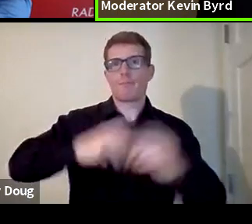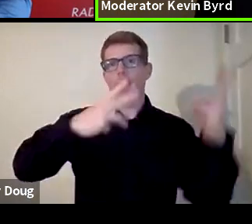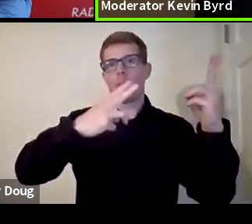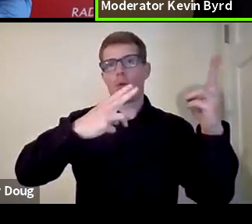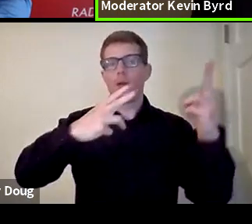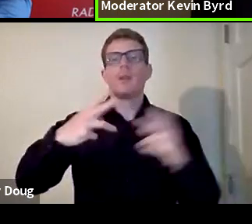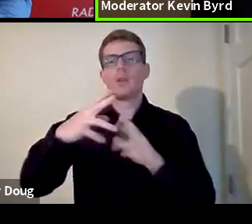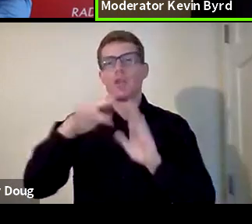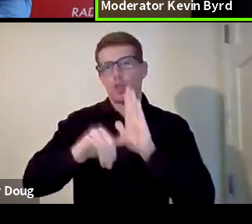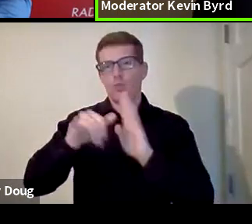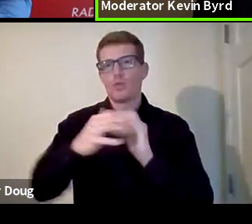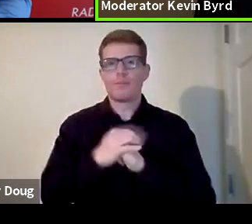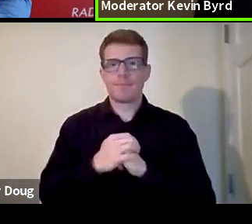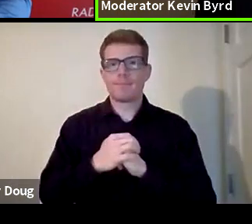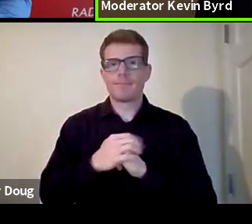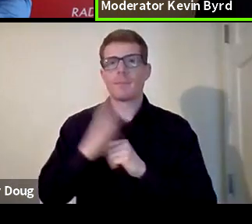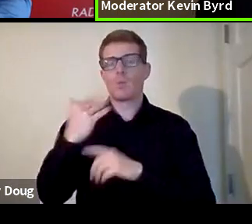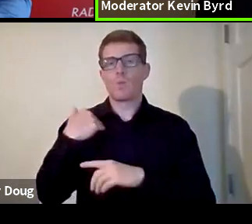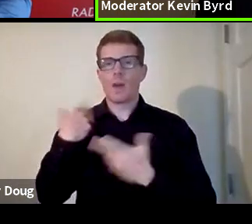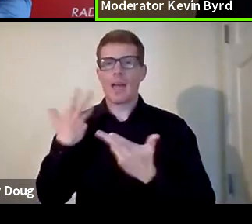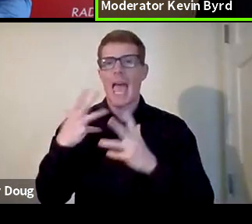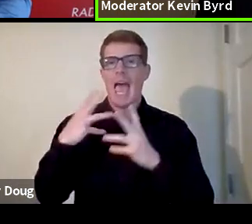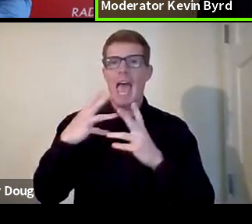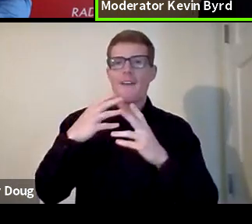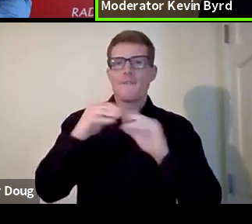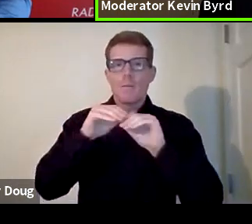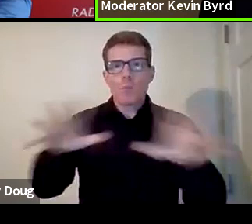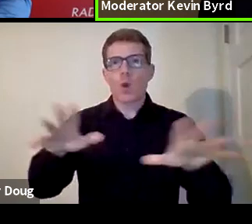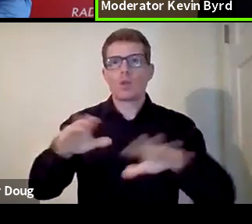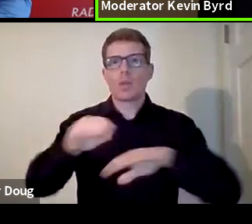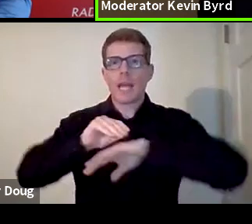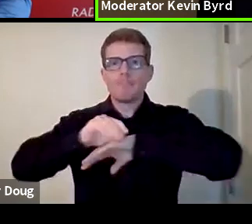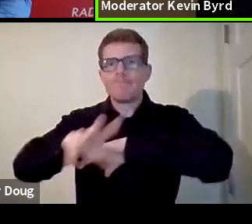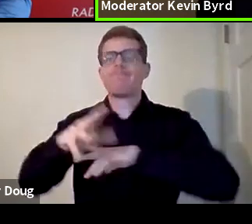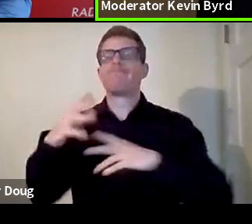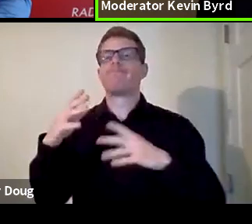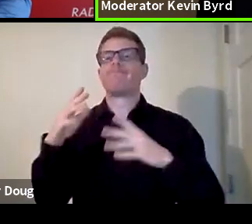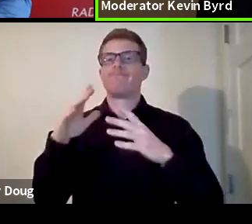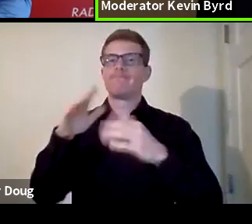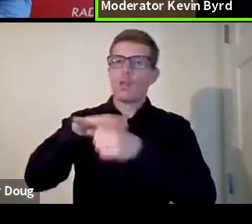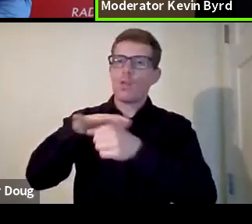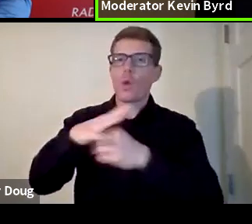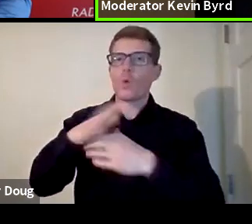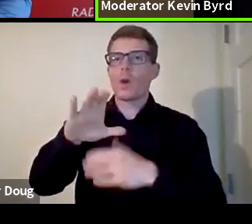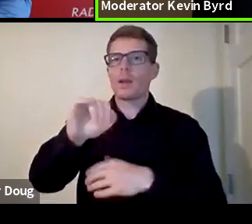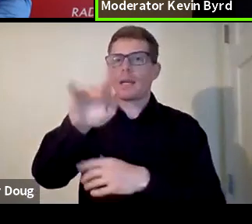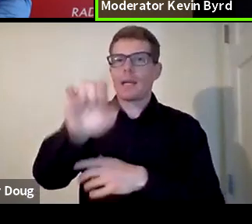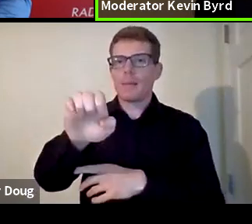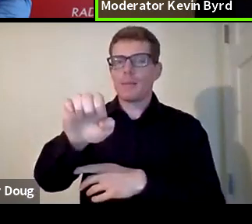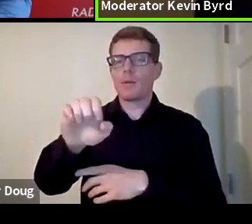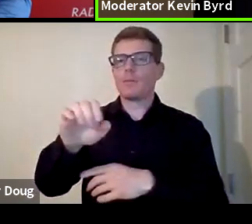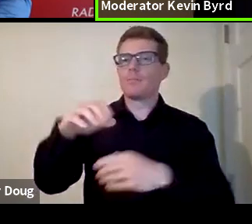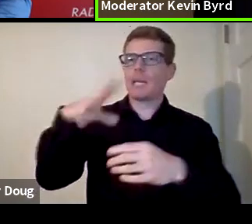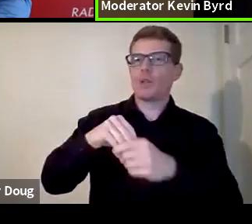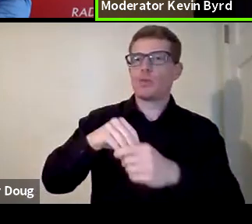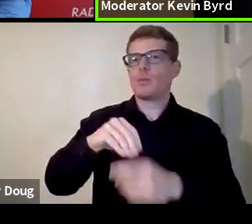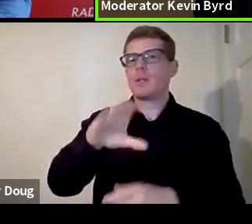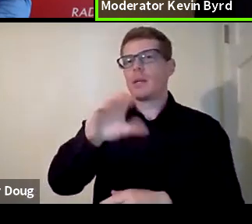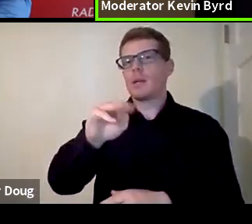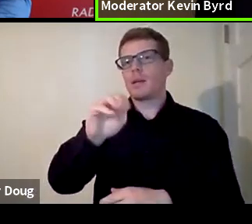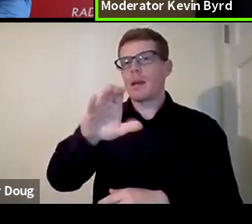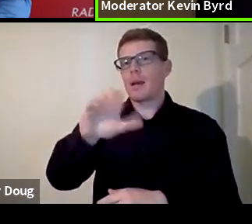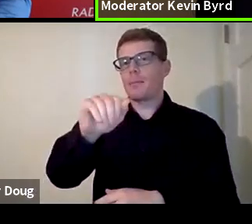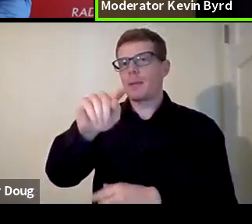be rebroadcast on local access cable stations, including Comcast and Shentel Channel